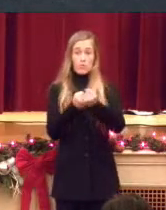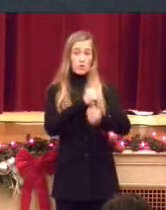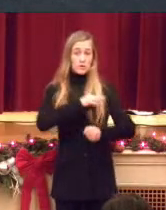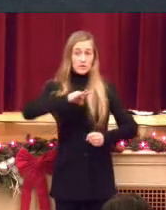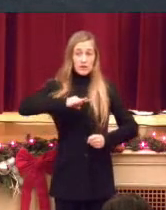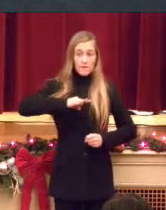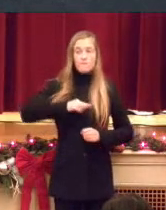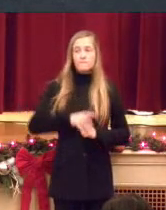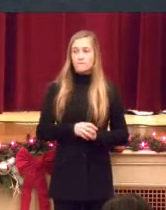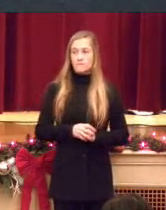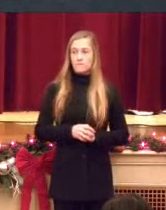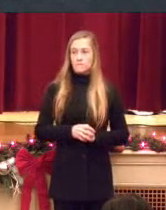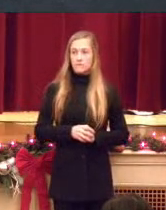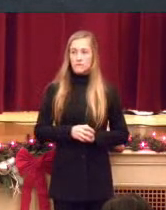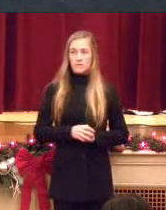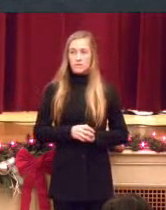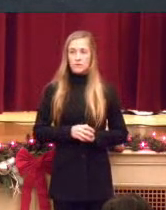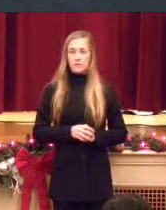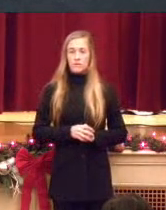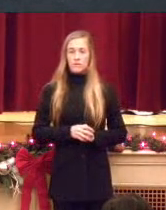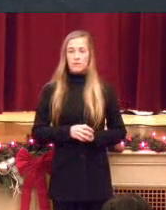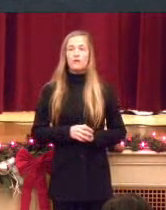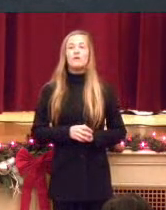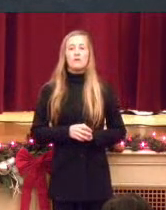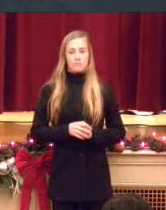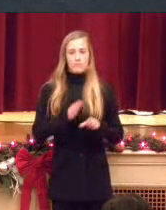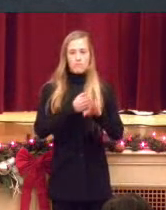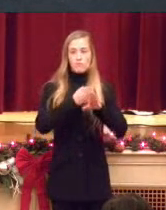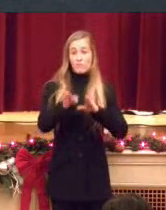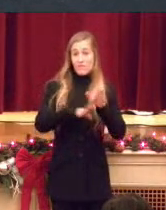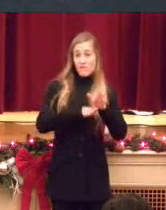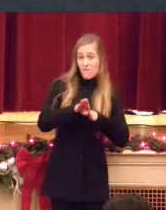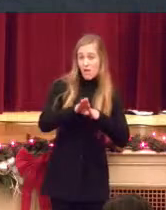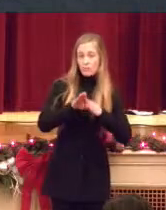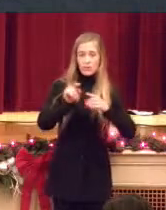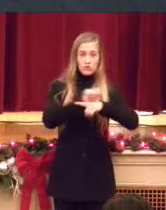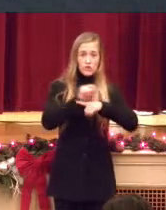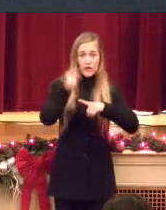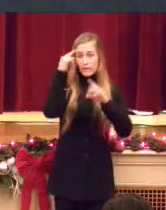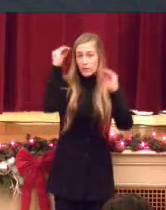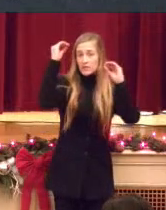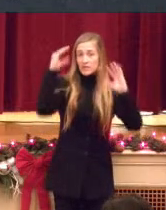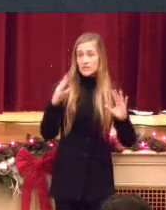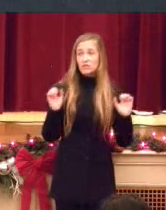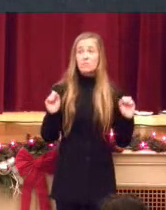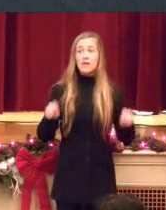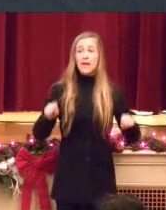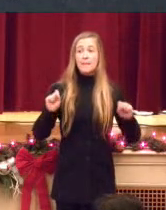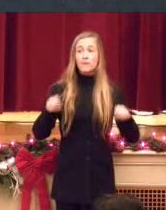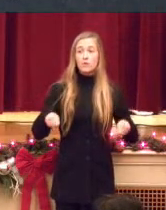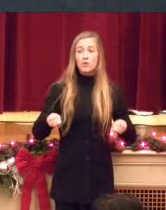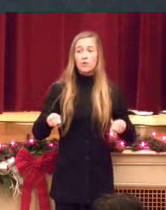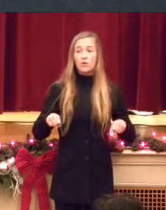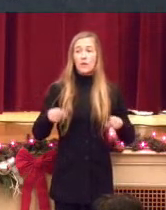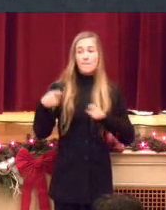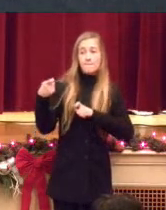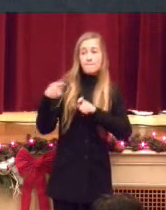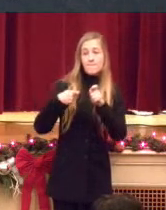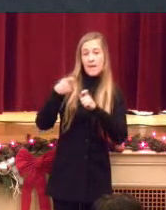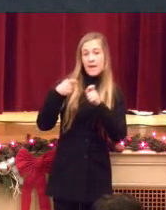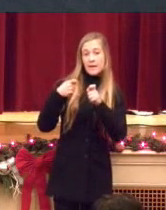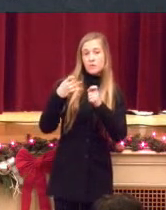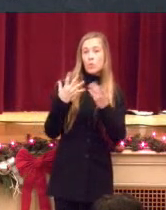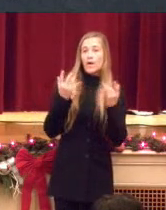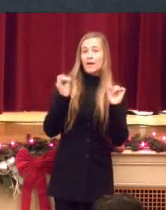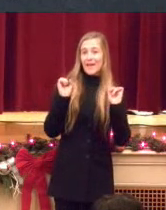was professional development or training for the teachers to be able to manage what they